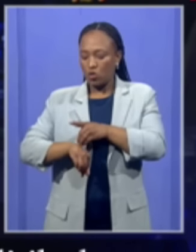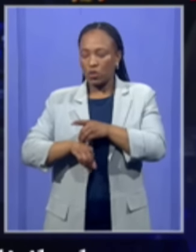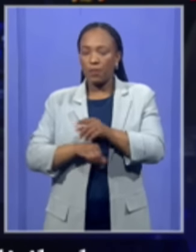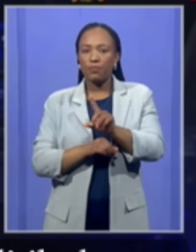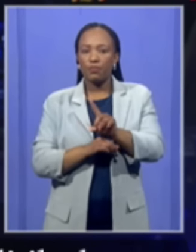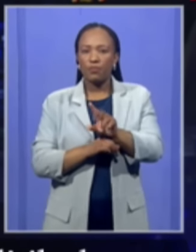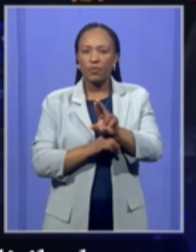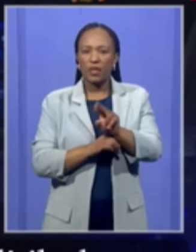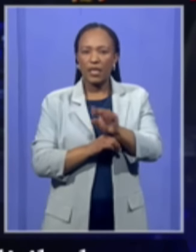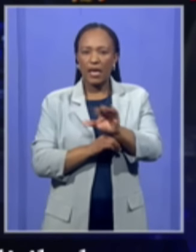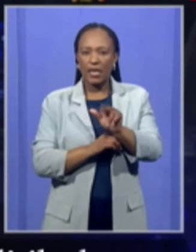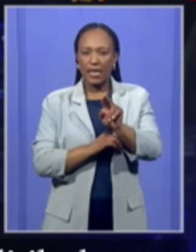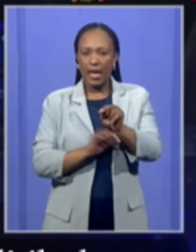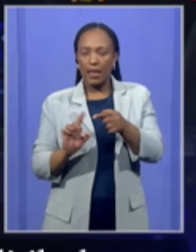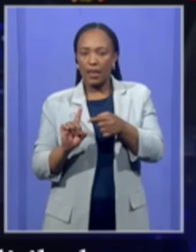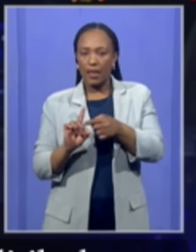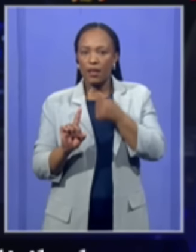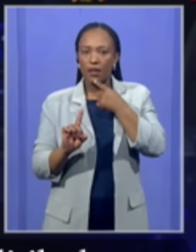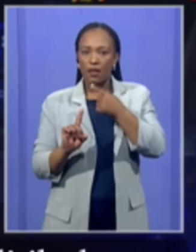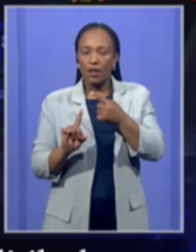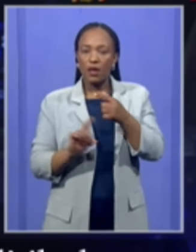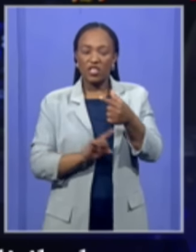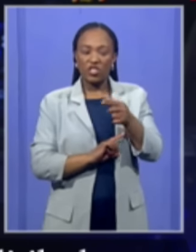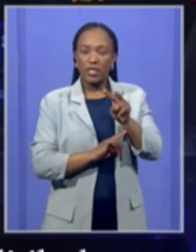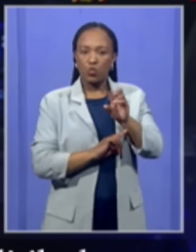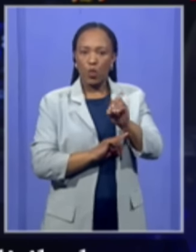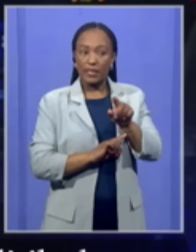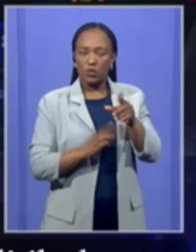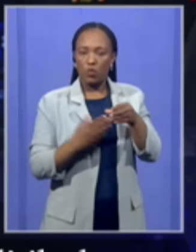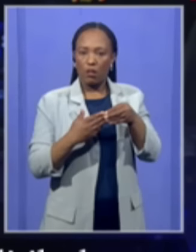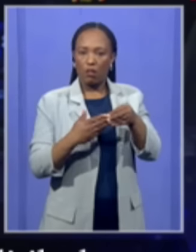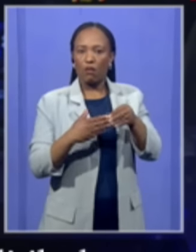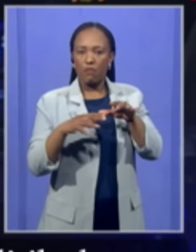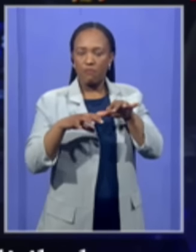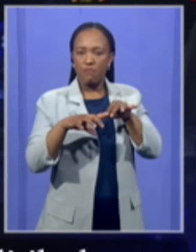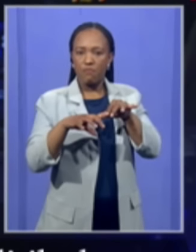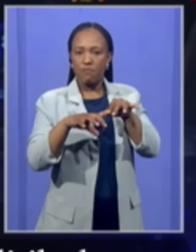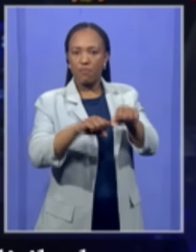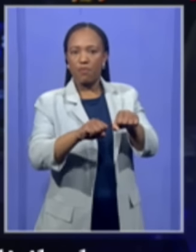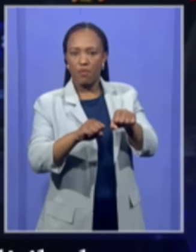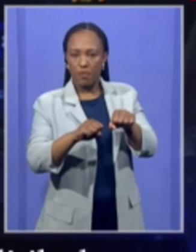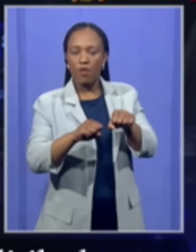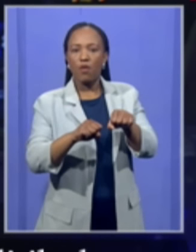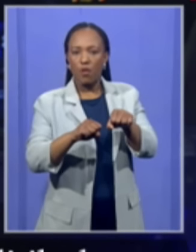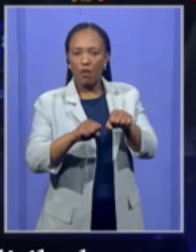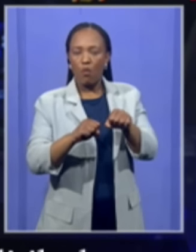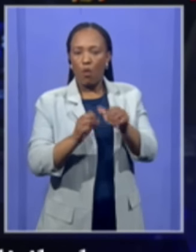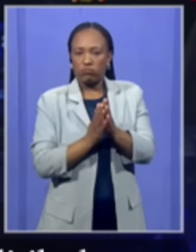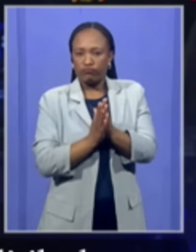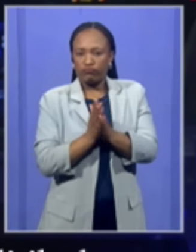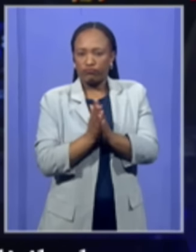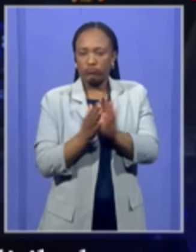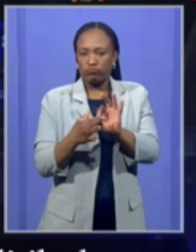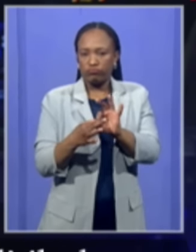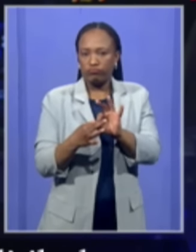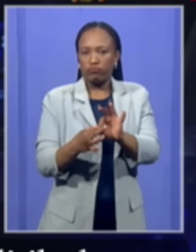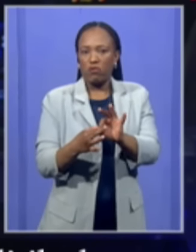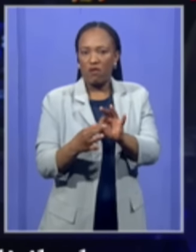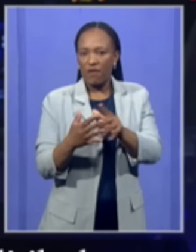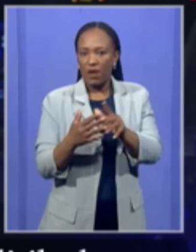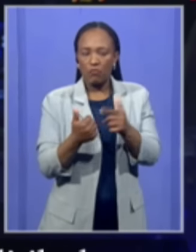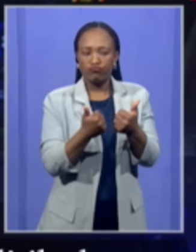Peterse o re Afrika Borwa tlasa bo presidente ba yona ba G20 e ikemiseditse ho tla ka tshebetso ya moshwelella ho rarolla diphephetso tse tobaneng